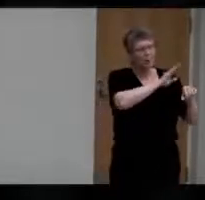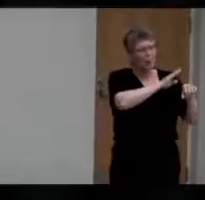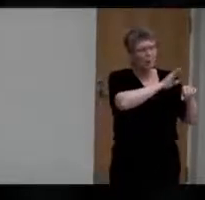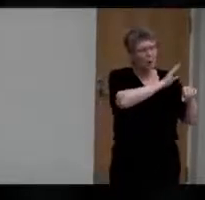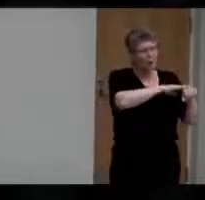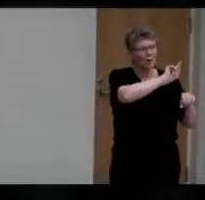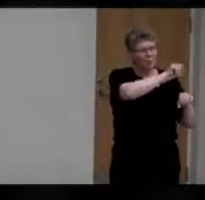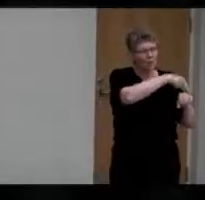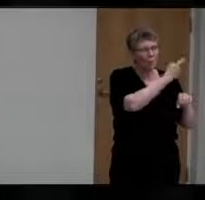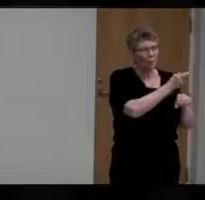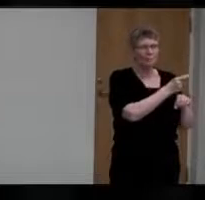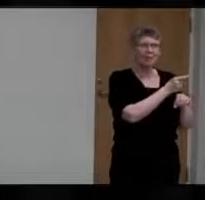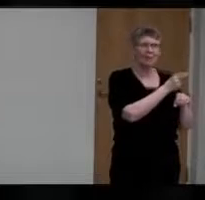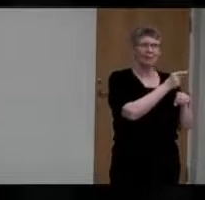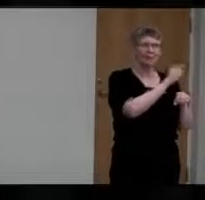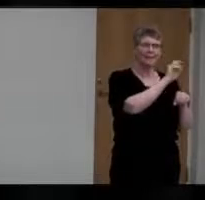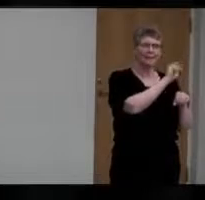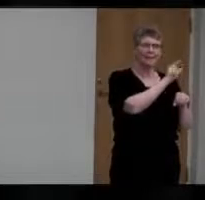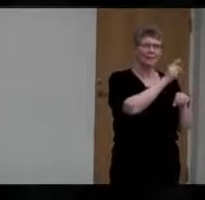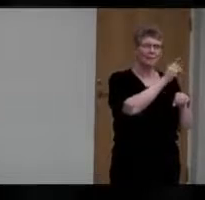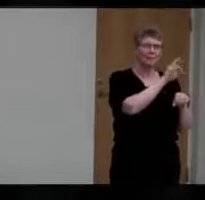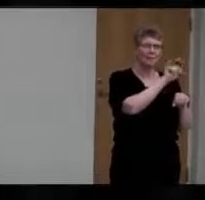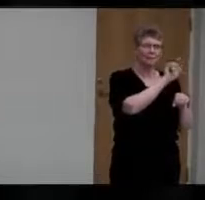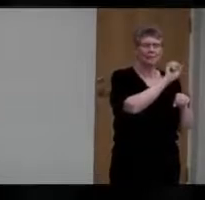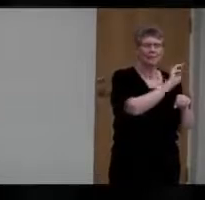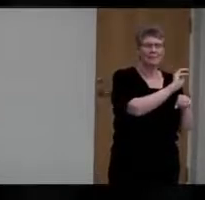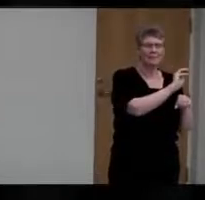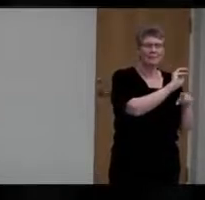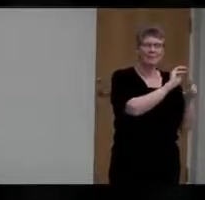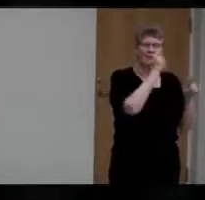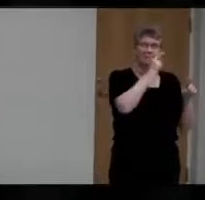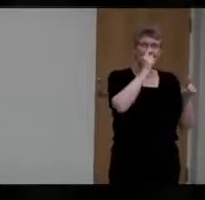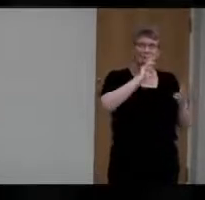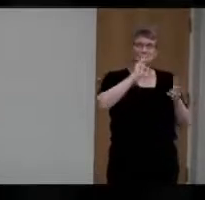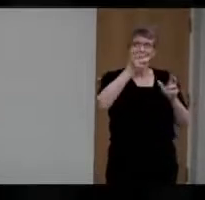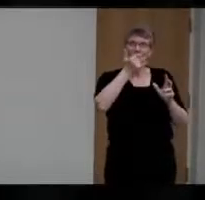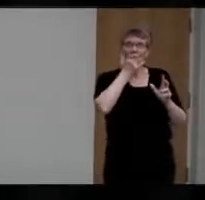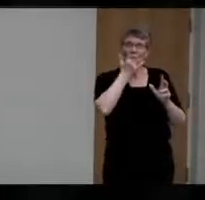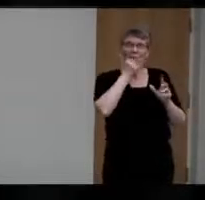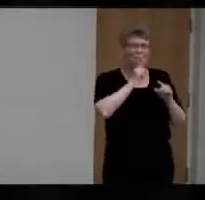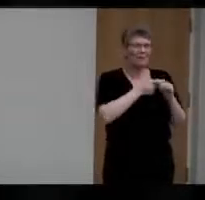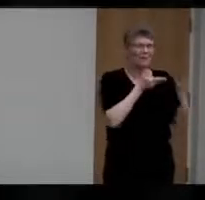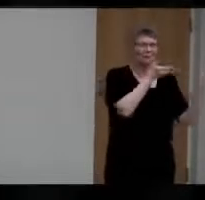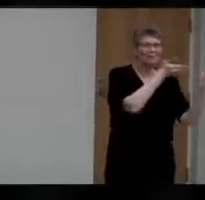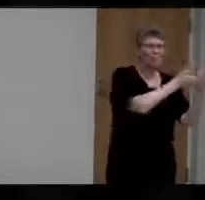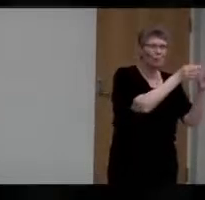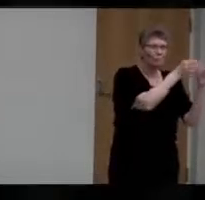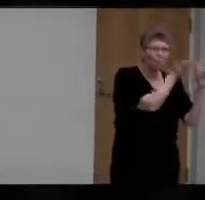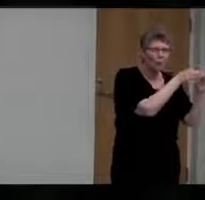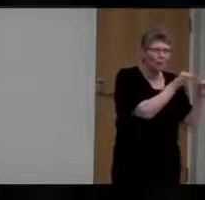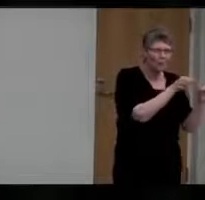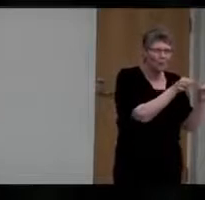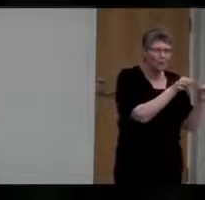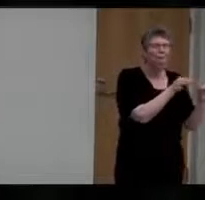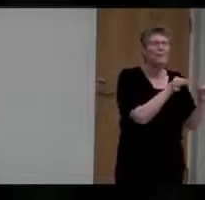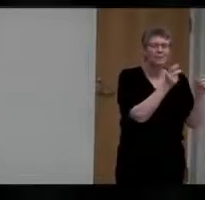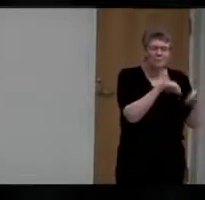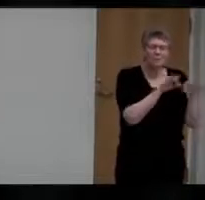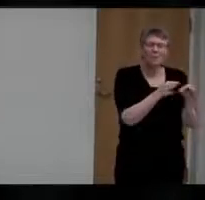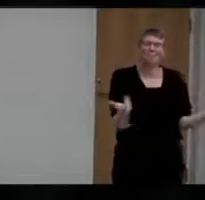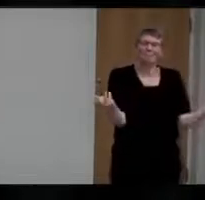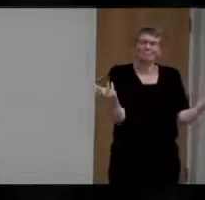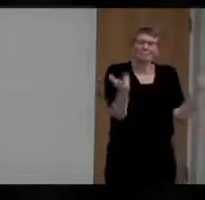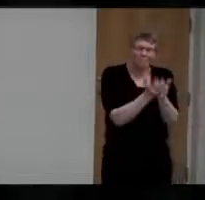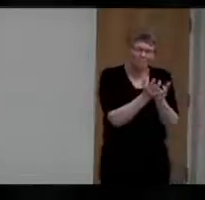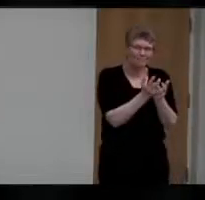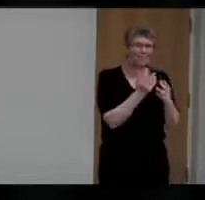final say. So the tools that have been interested in building are there to help physicians and frontline healthcare workers do their jobs